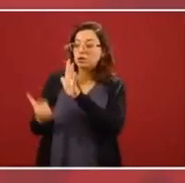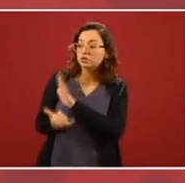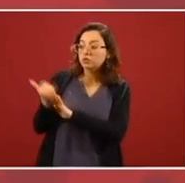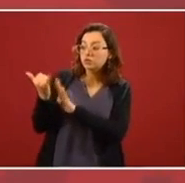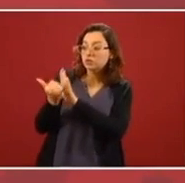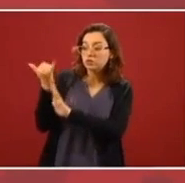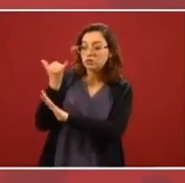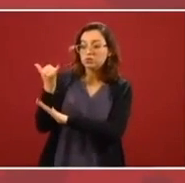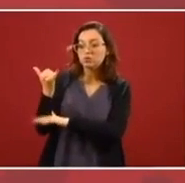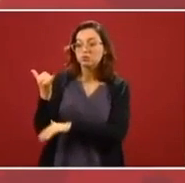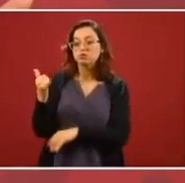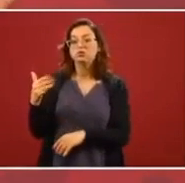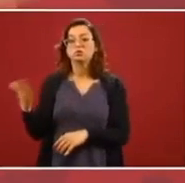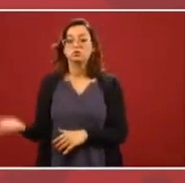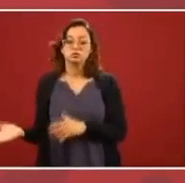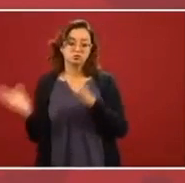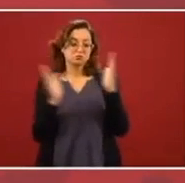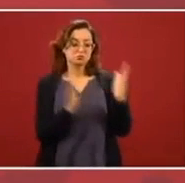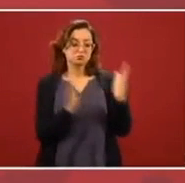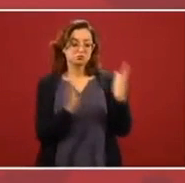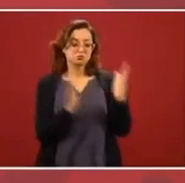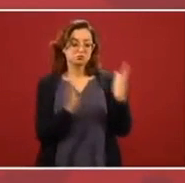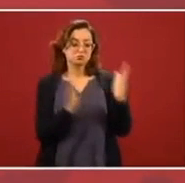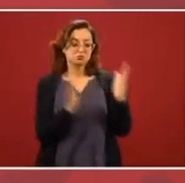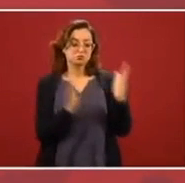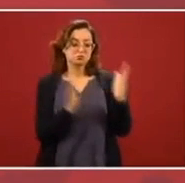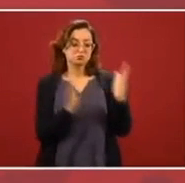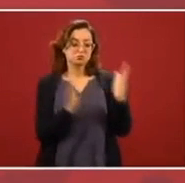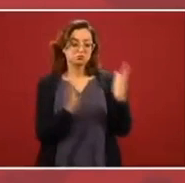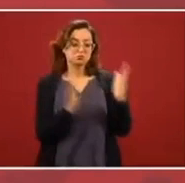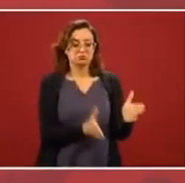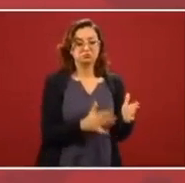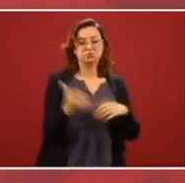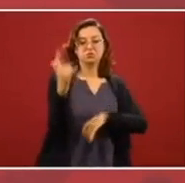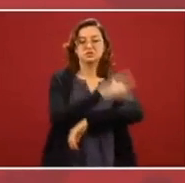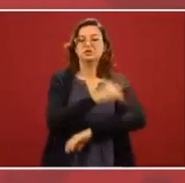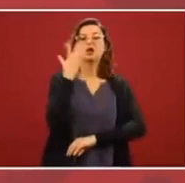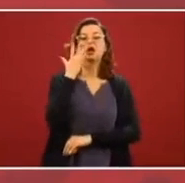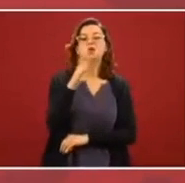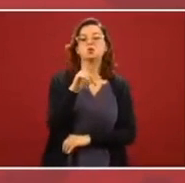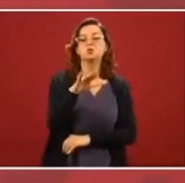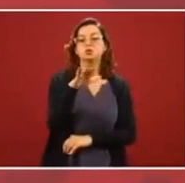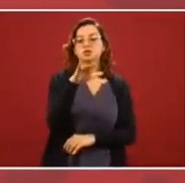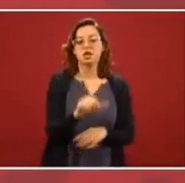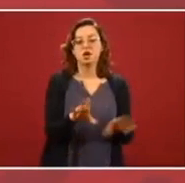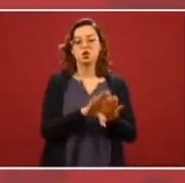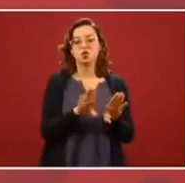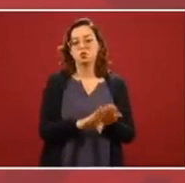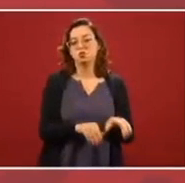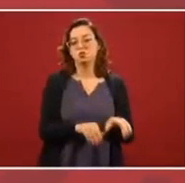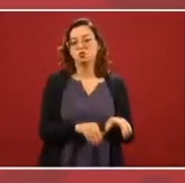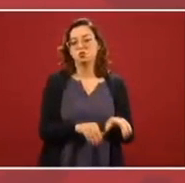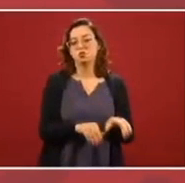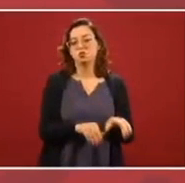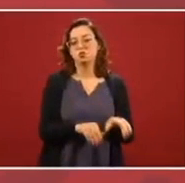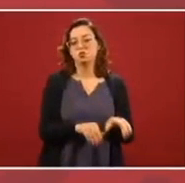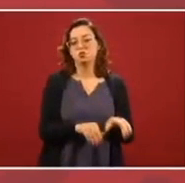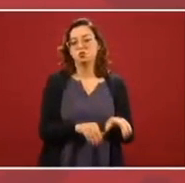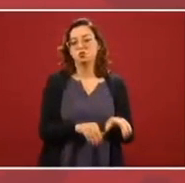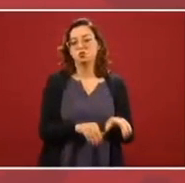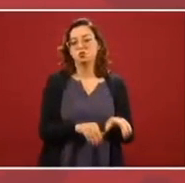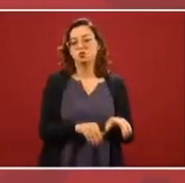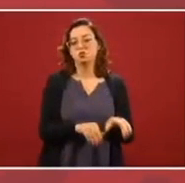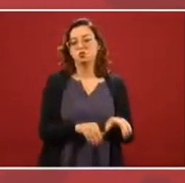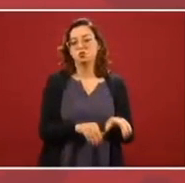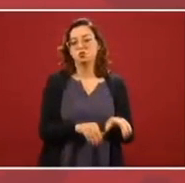¿sí? Y cómo vamos nosotros, and how we are doing, ¿sí? Y qué se va a hacer también and also